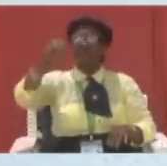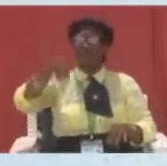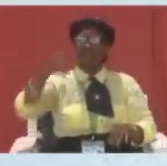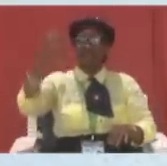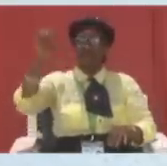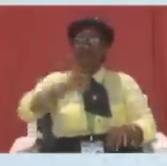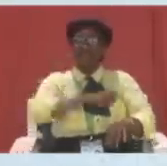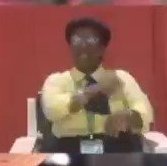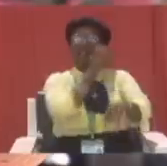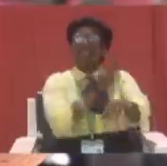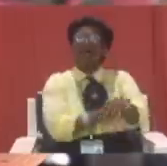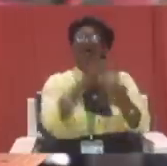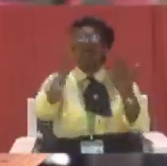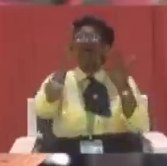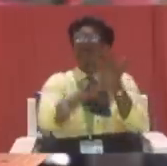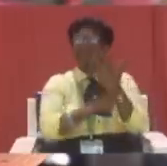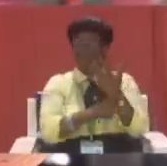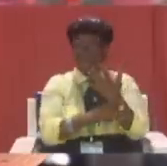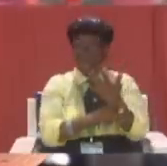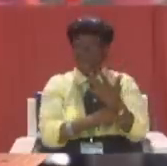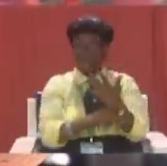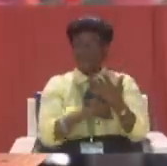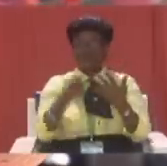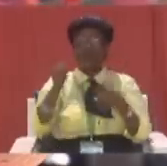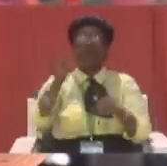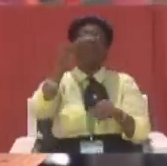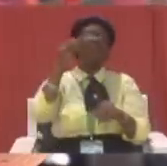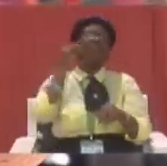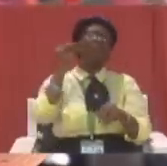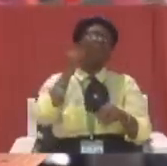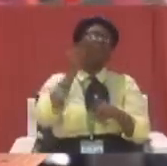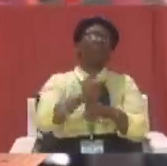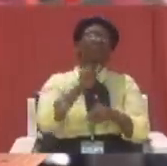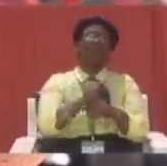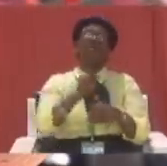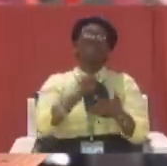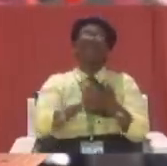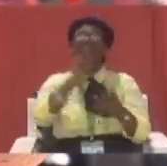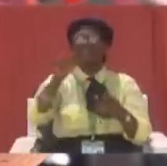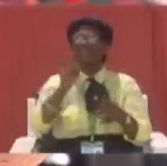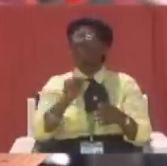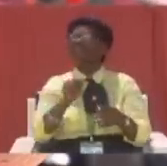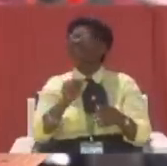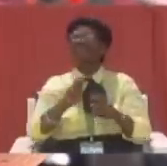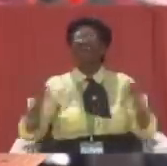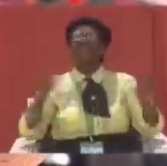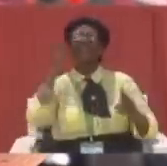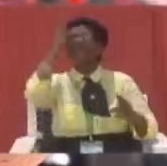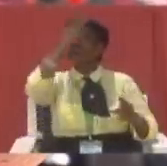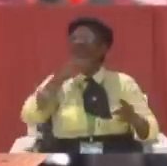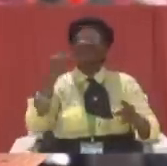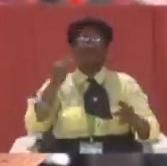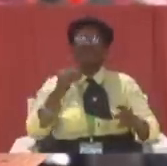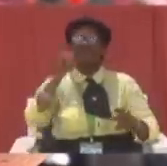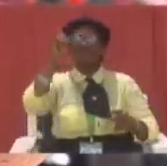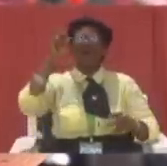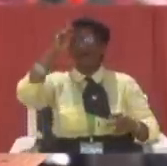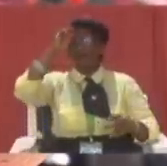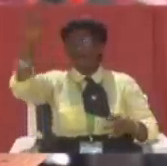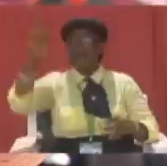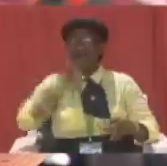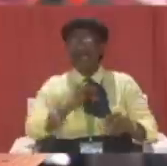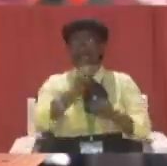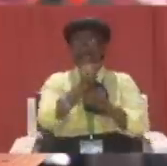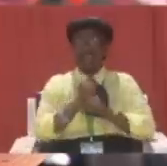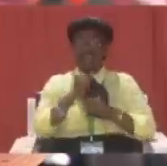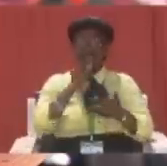assignment. That is a very beautiful one, sir. I appreciate that one. Let's give the Lord a big round